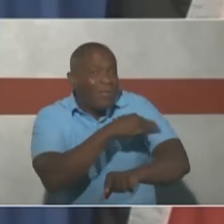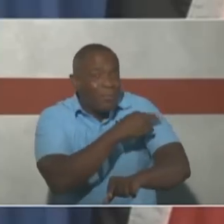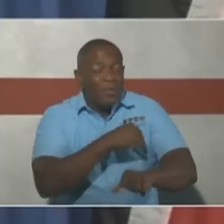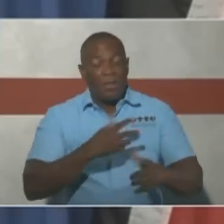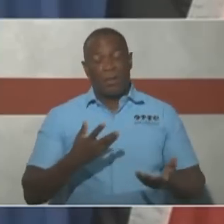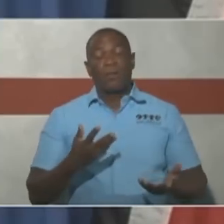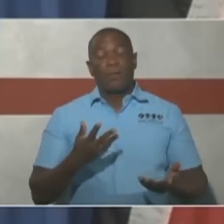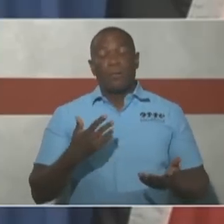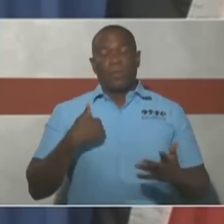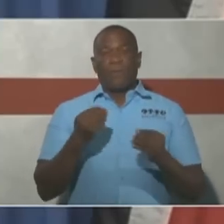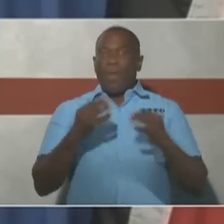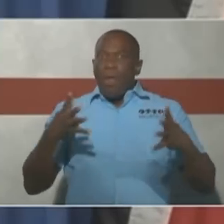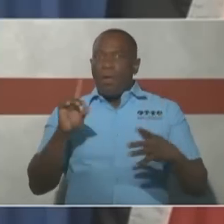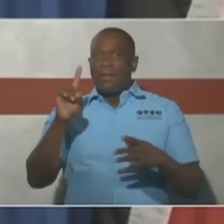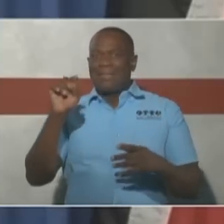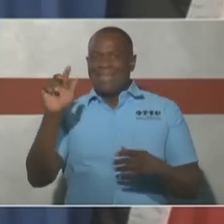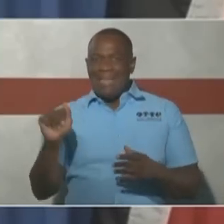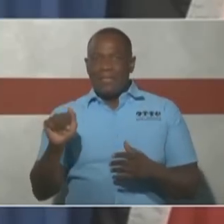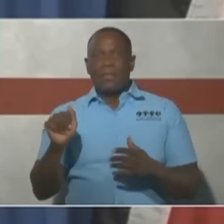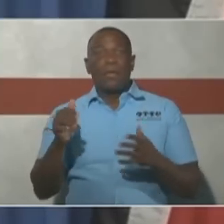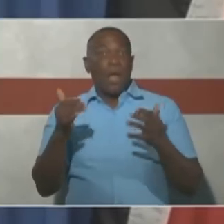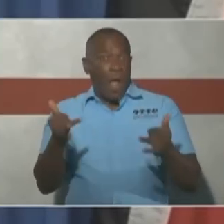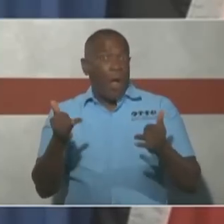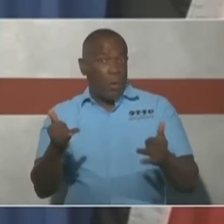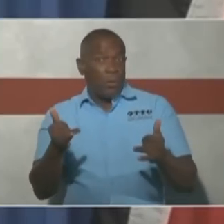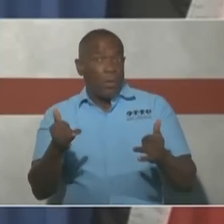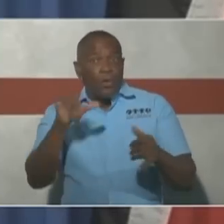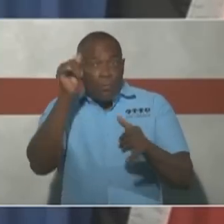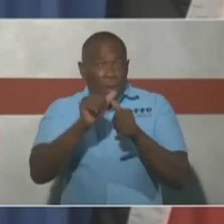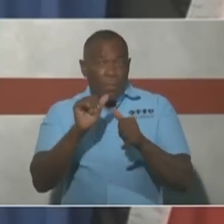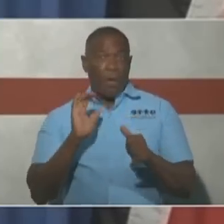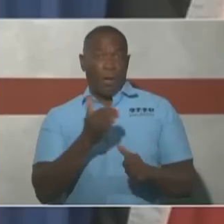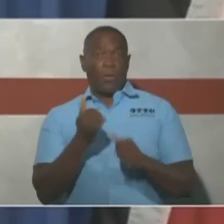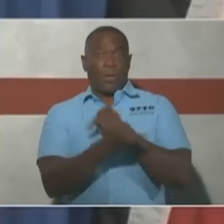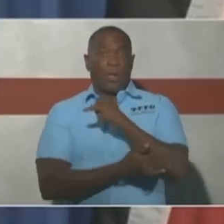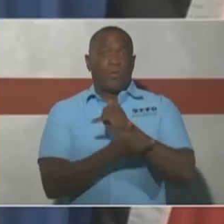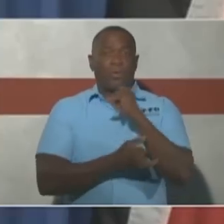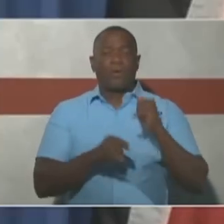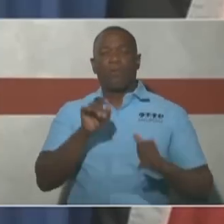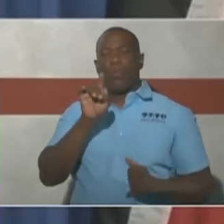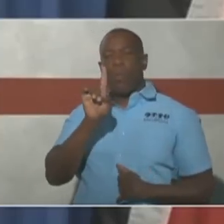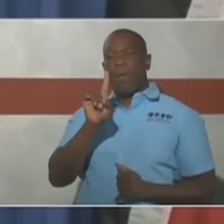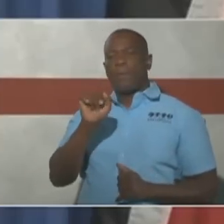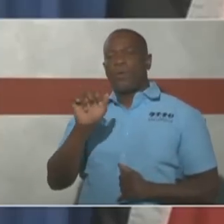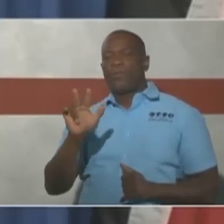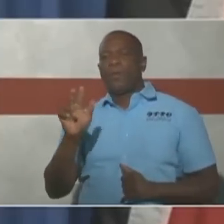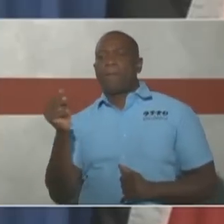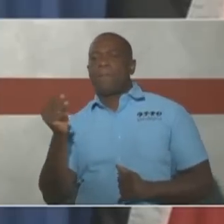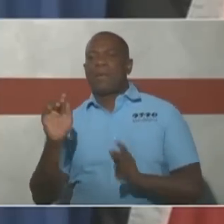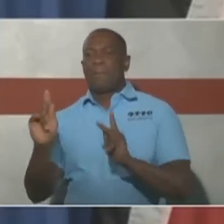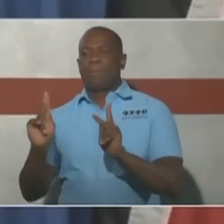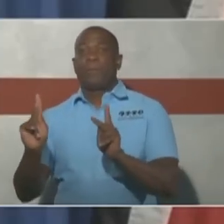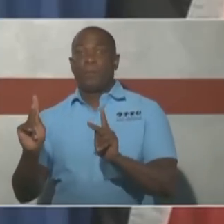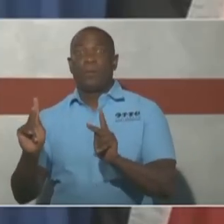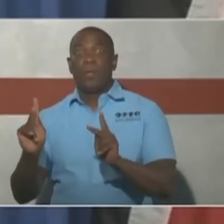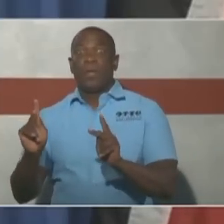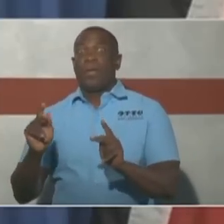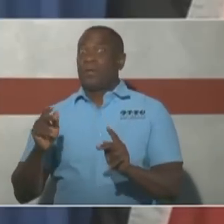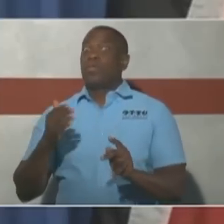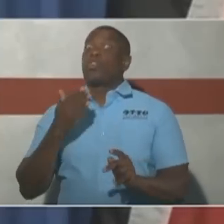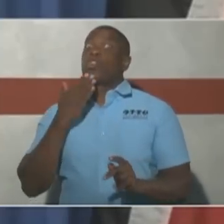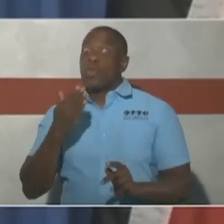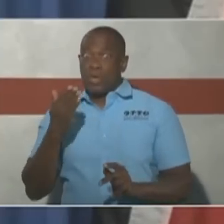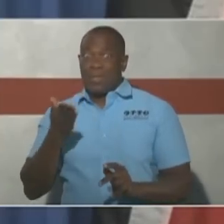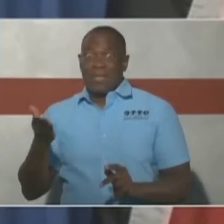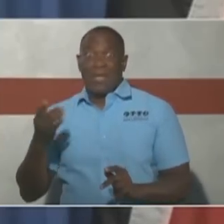to prepare you in the event that you get infected. But you hear people saying, well, if you take a vaccine when you get vaccinated,